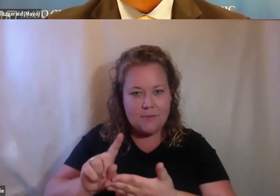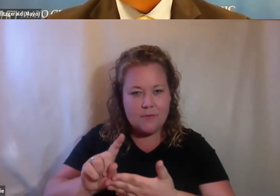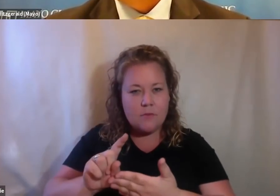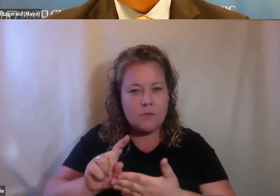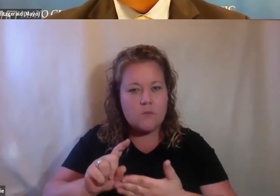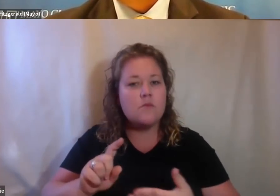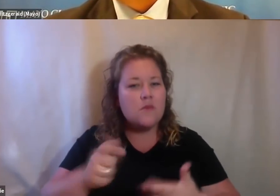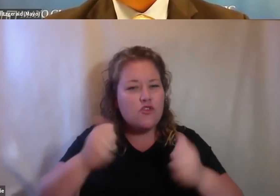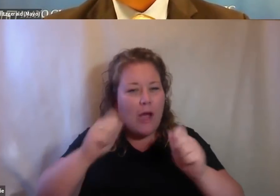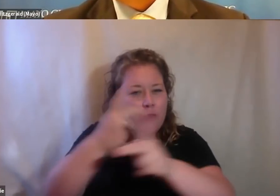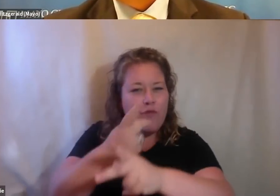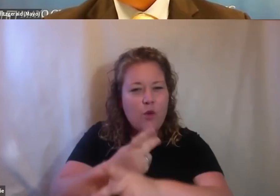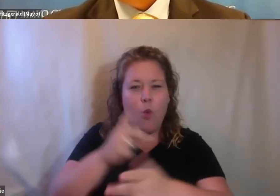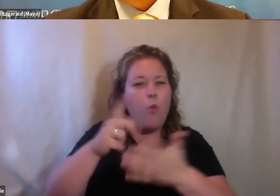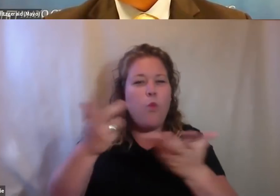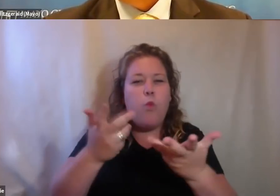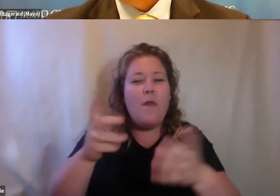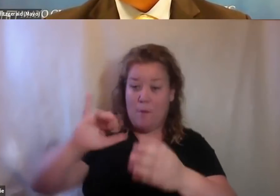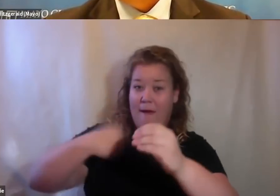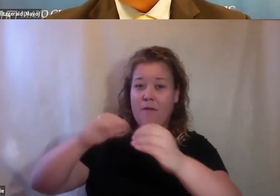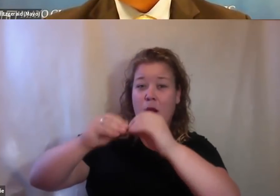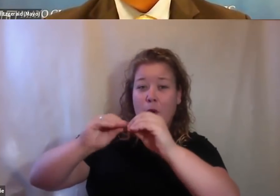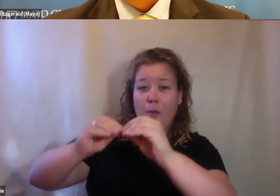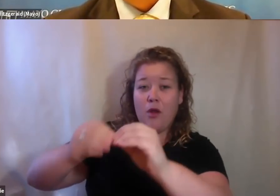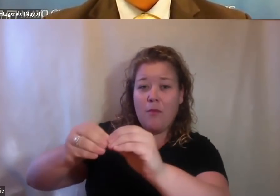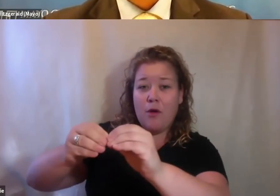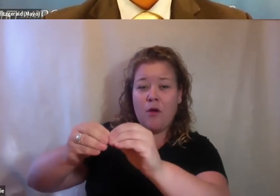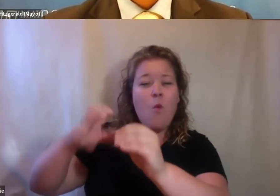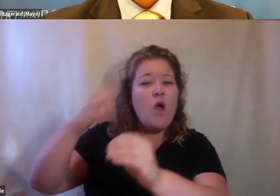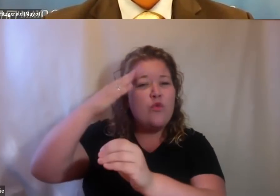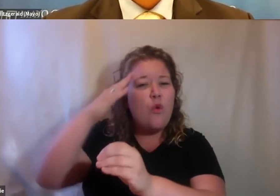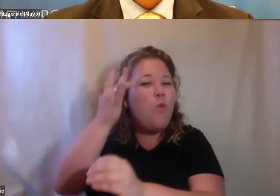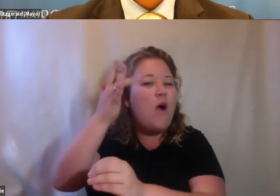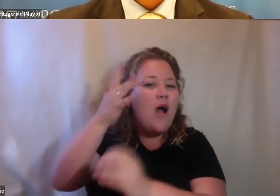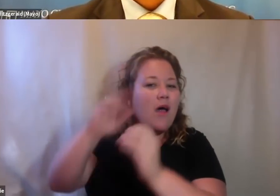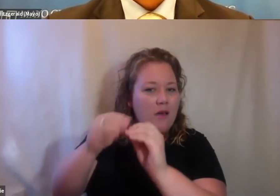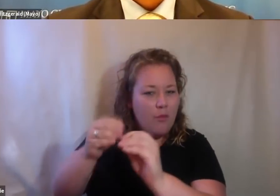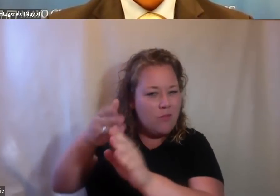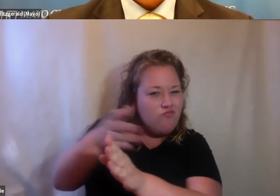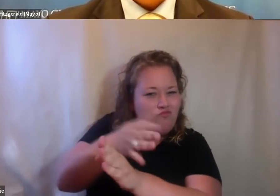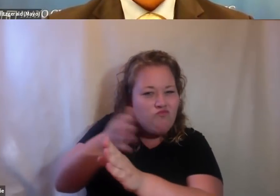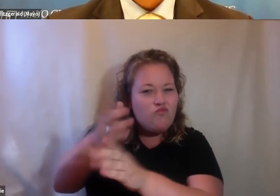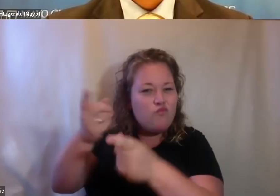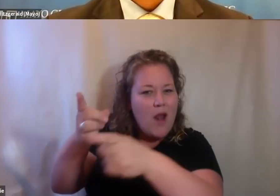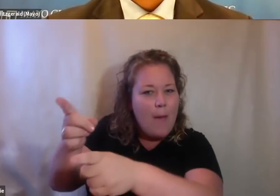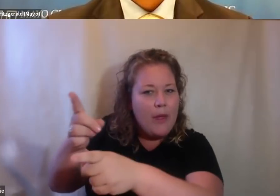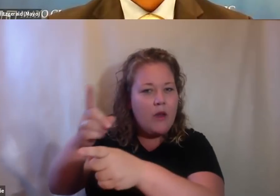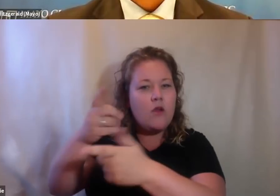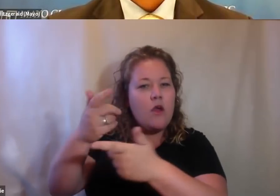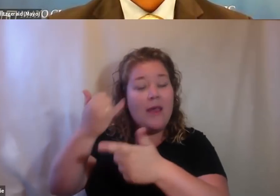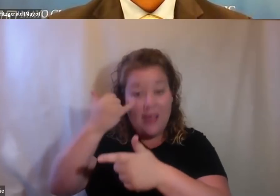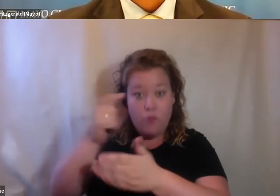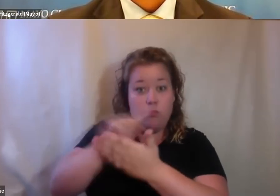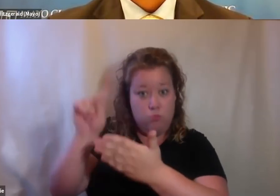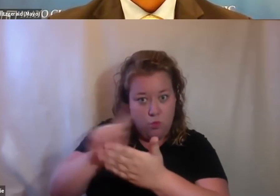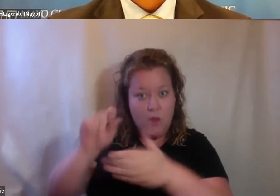metrics and the data, and make sure we're having the best and most complete picture to drive recommendations for our region and community. We can